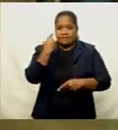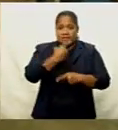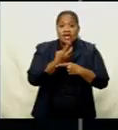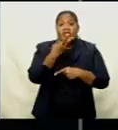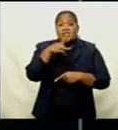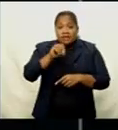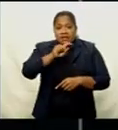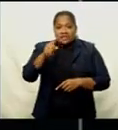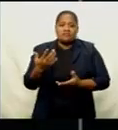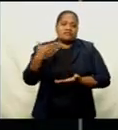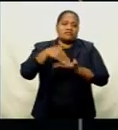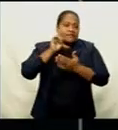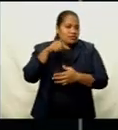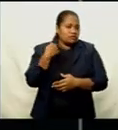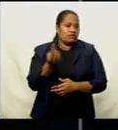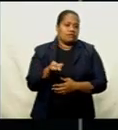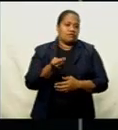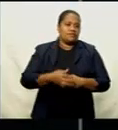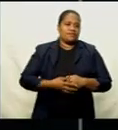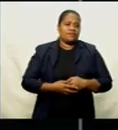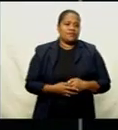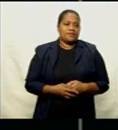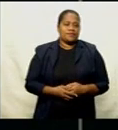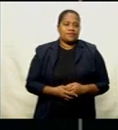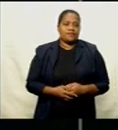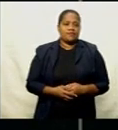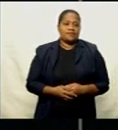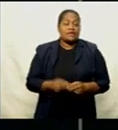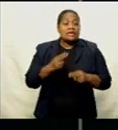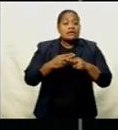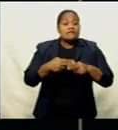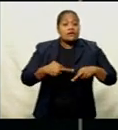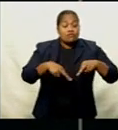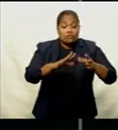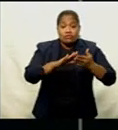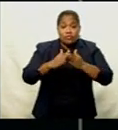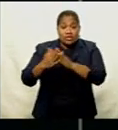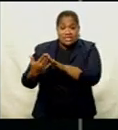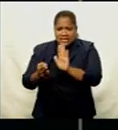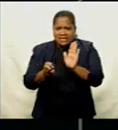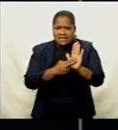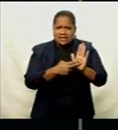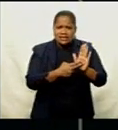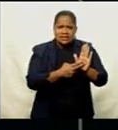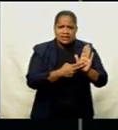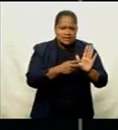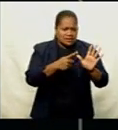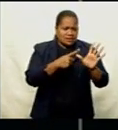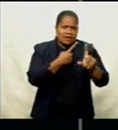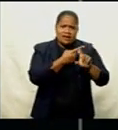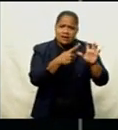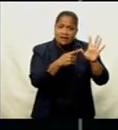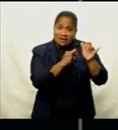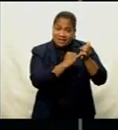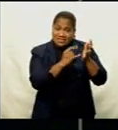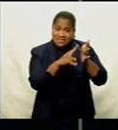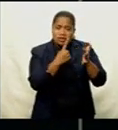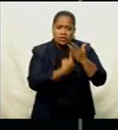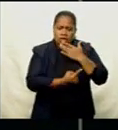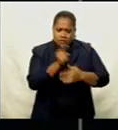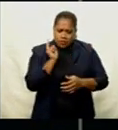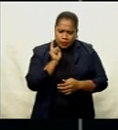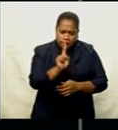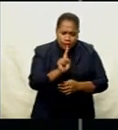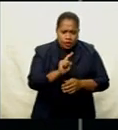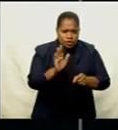tomorrow. The Sasawira Farm Road community in Nakasi has stepped up to help authorities ensure people in the